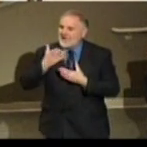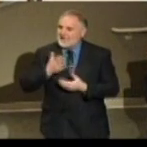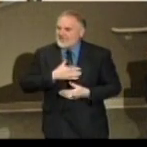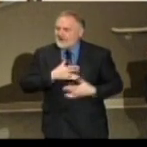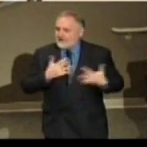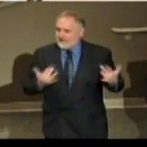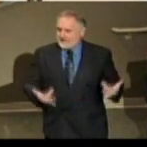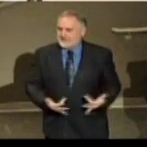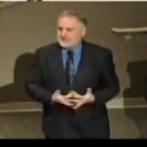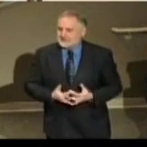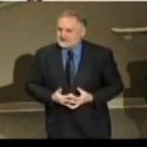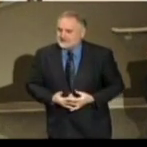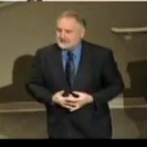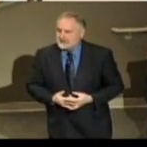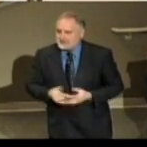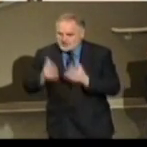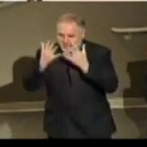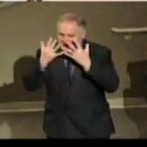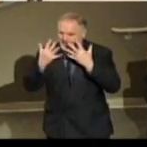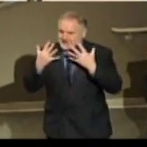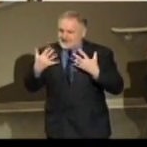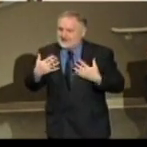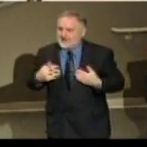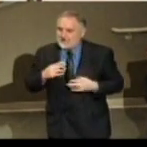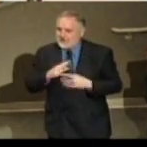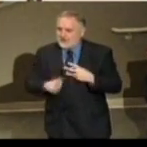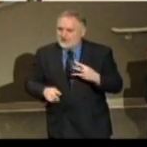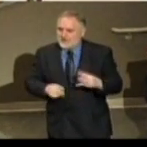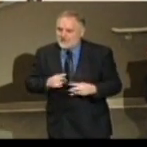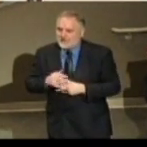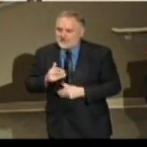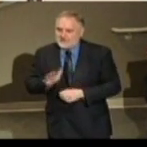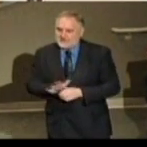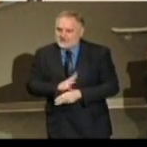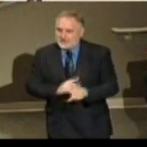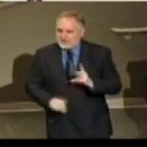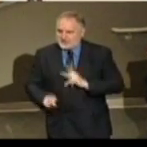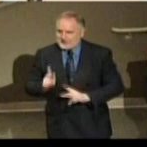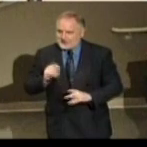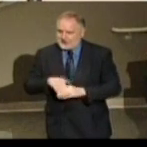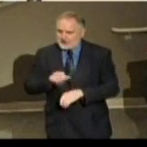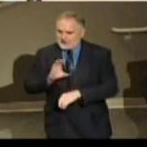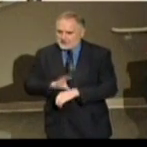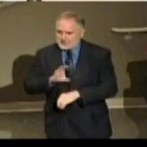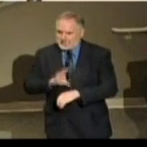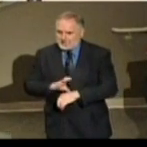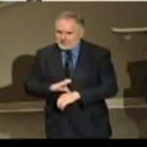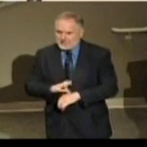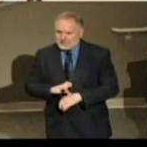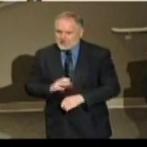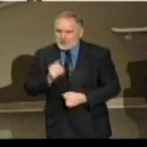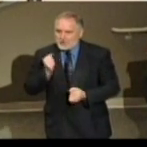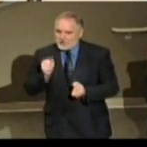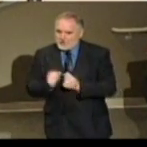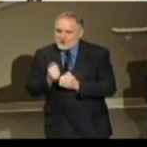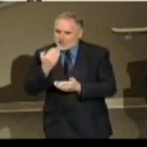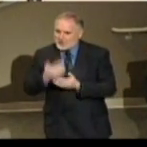heart. Tragically, the world is full of people in churches with a good